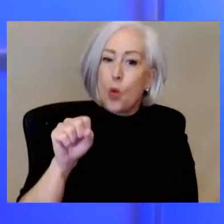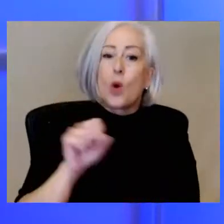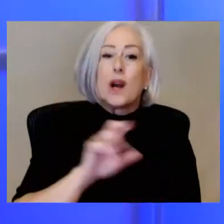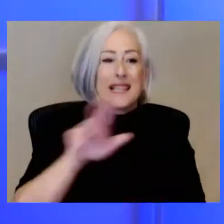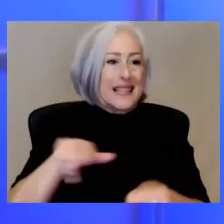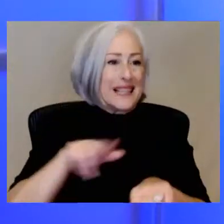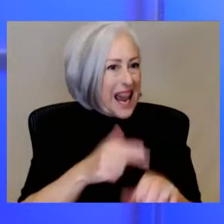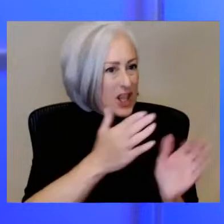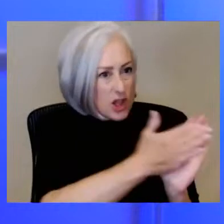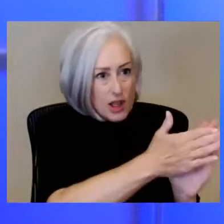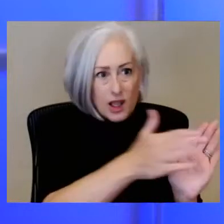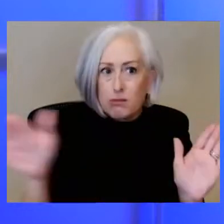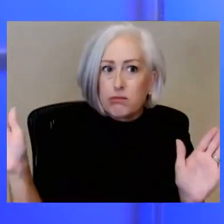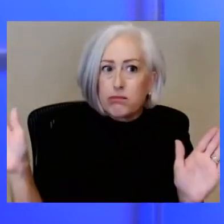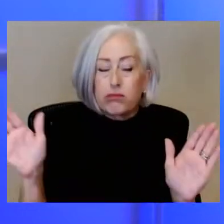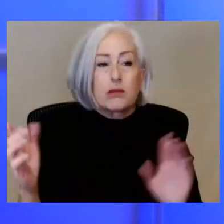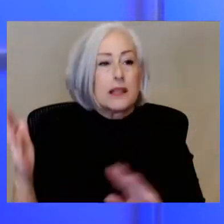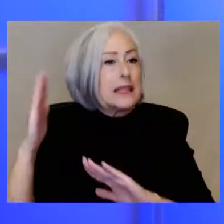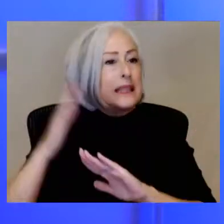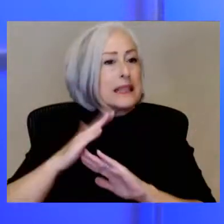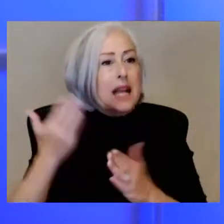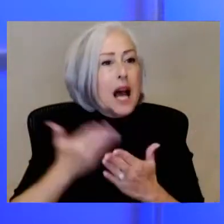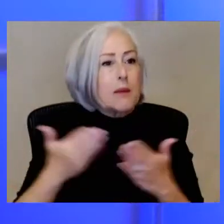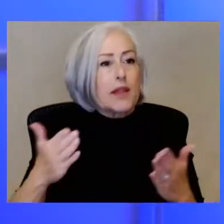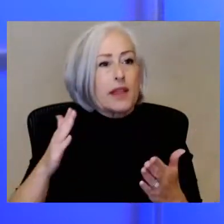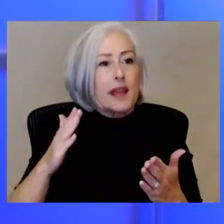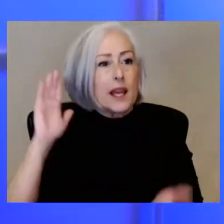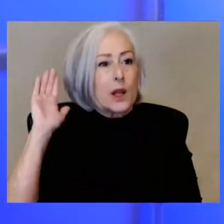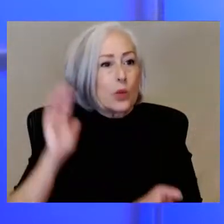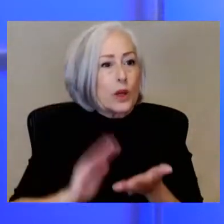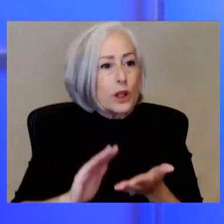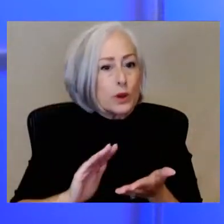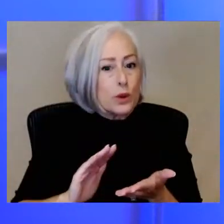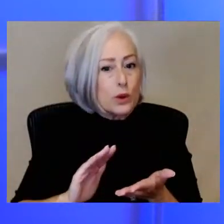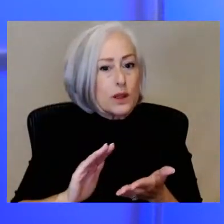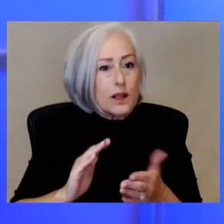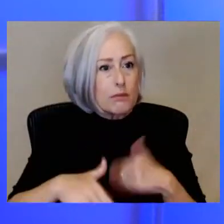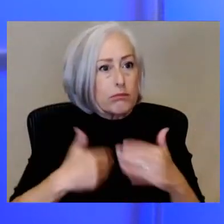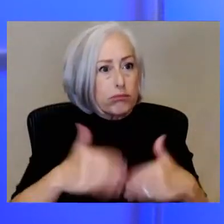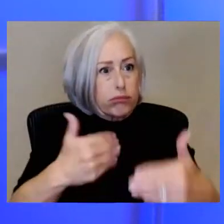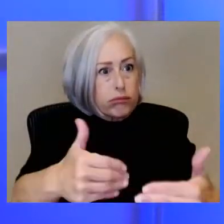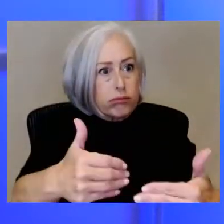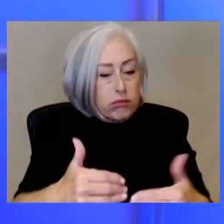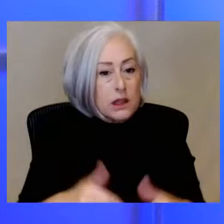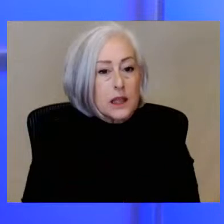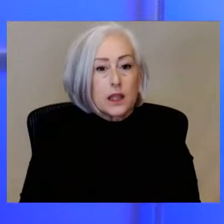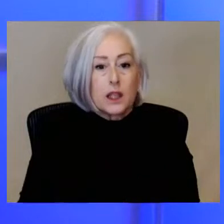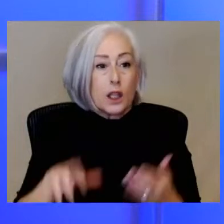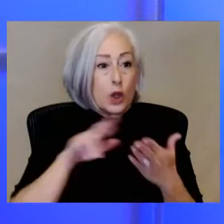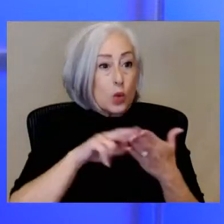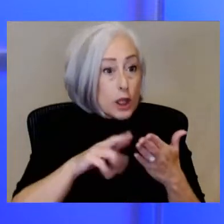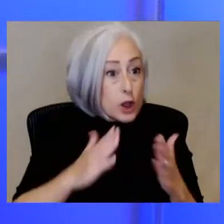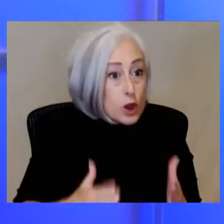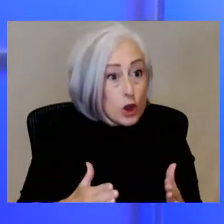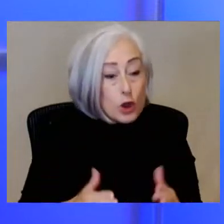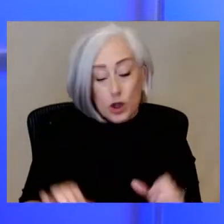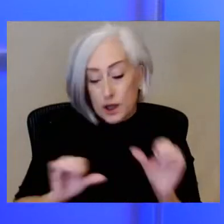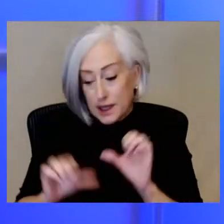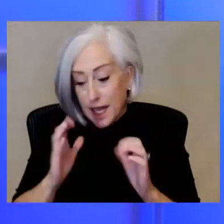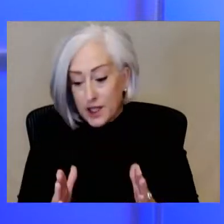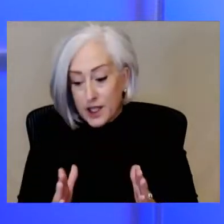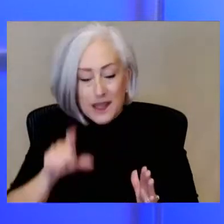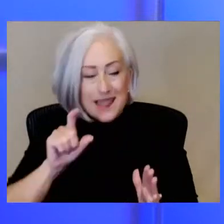The number one thing that slows us down, people like me and researchers and scientists around the country, is volunteers for